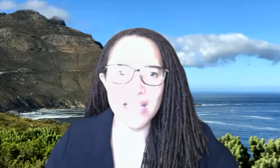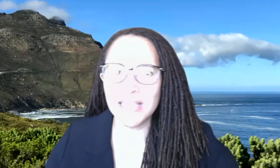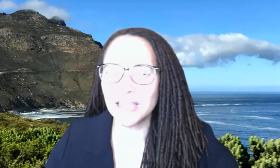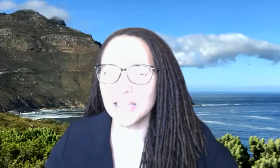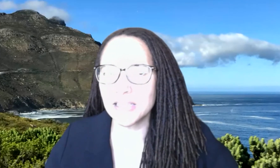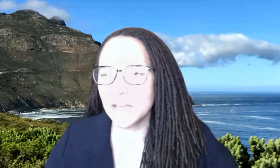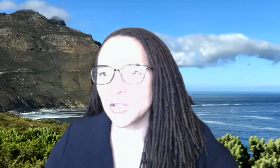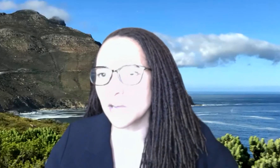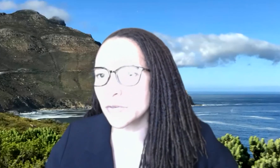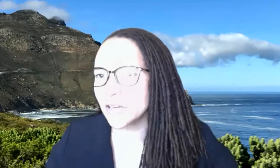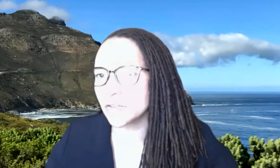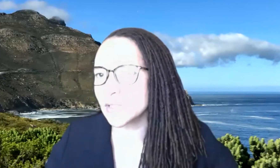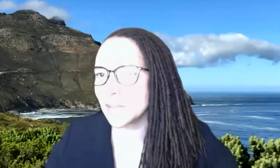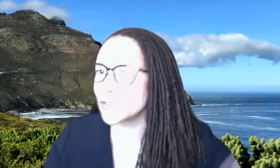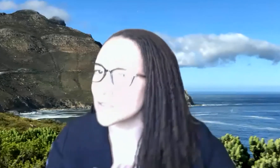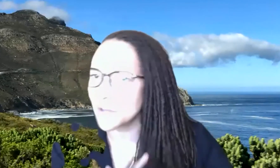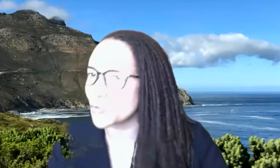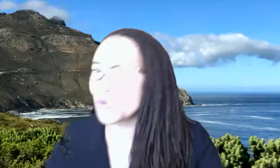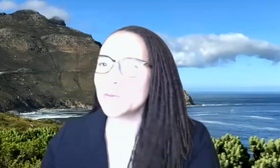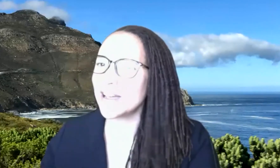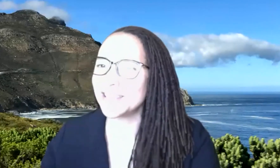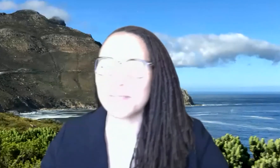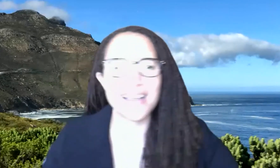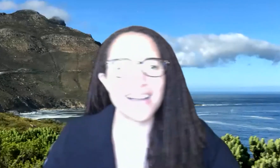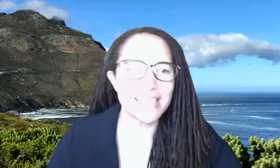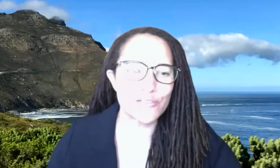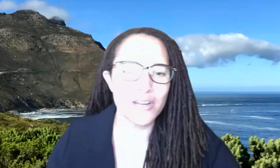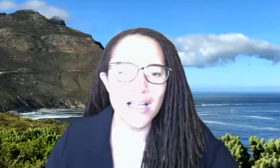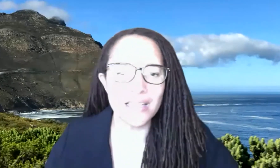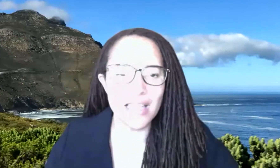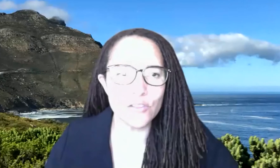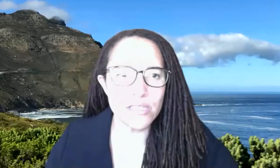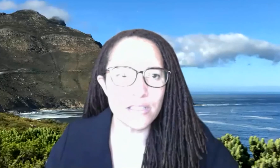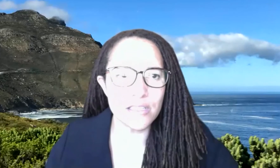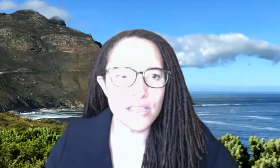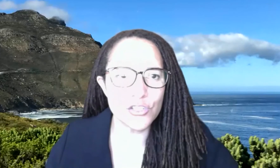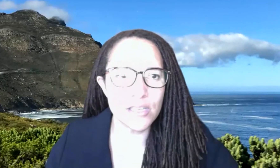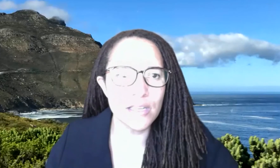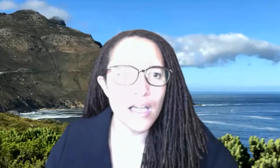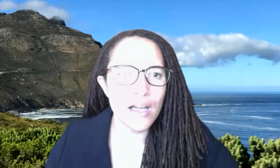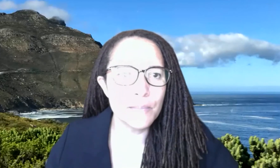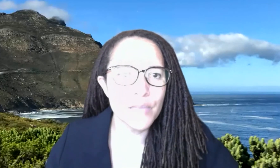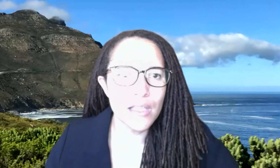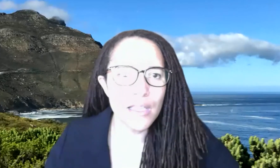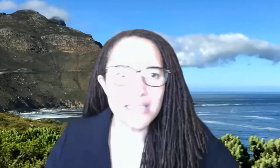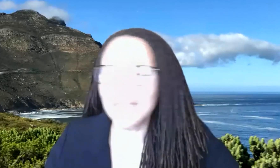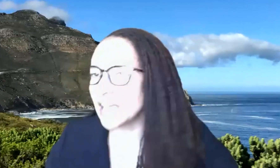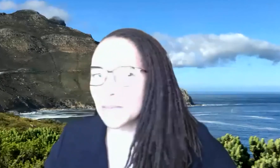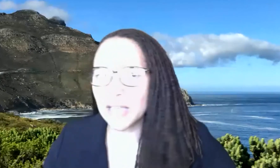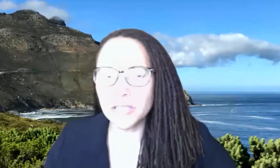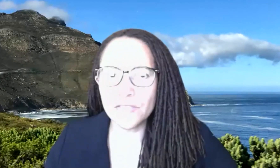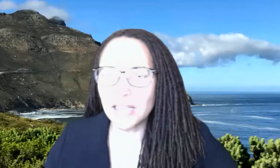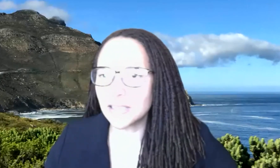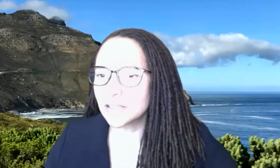A salient example, and I'll provide a few examples and then I'll throw the baton to my colleagues for a lot of the rest of the discussion, is